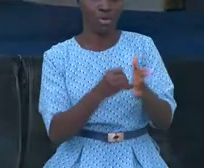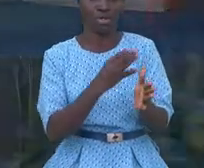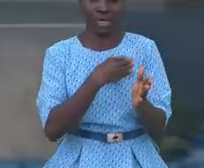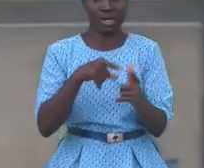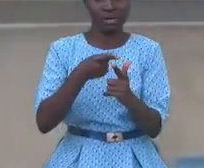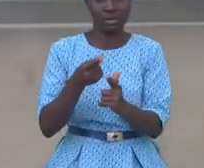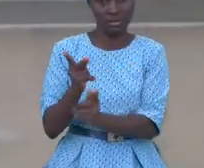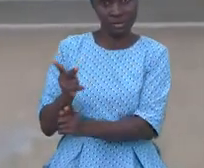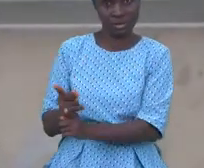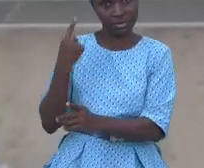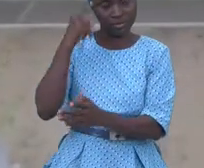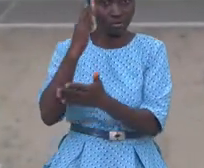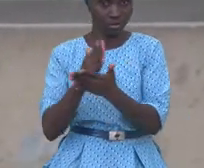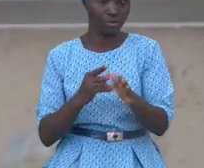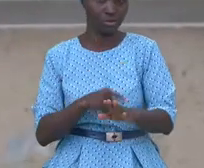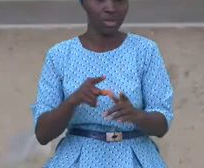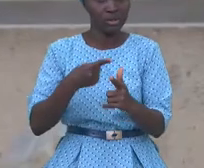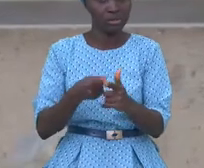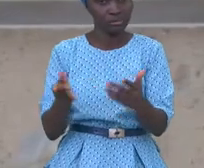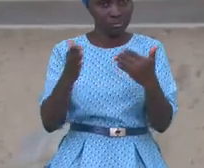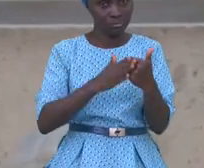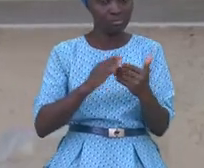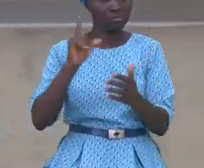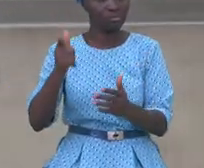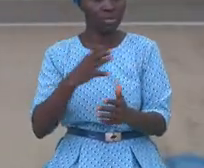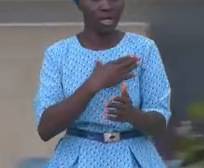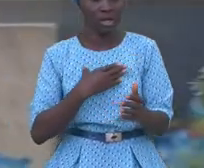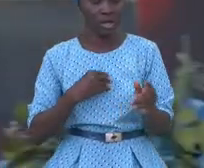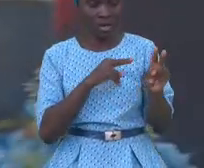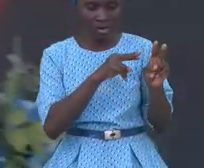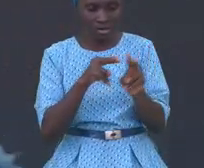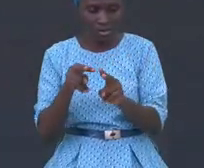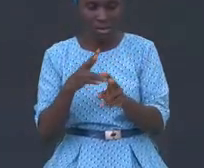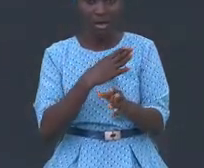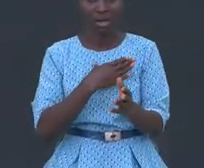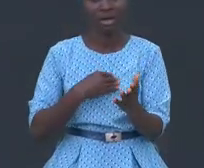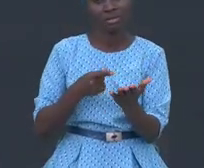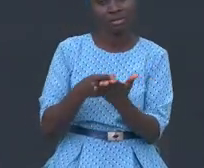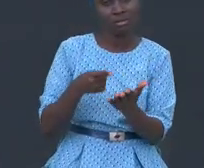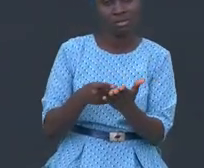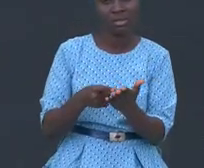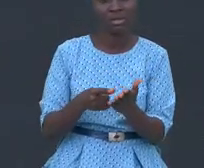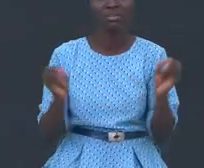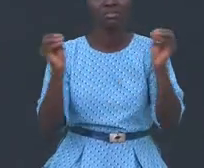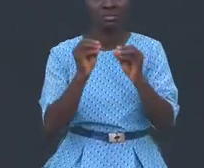for some time, you come back and you look at it. Nothing has changed. You say,